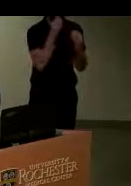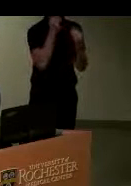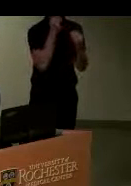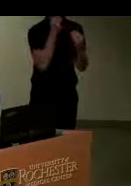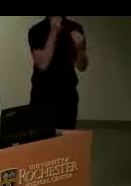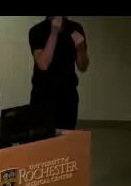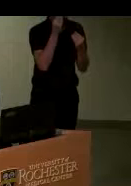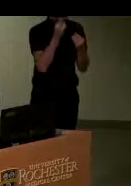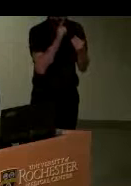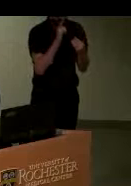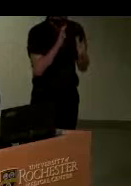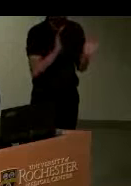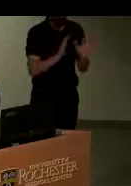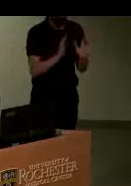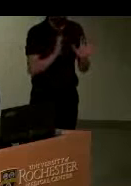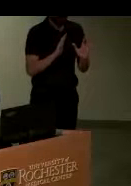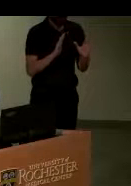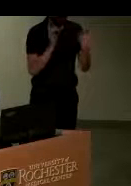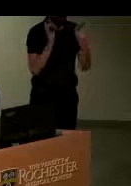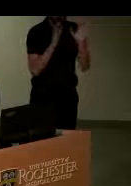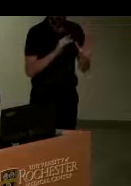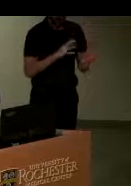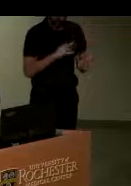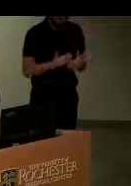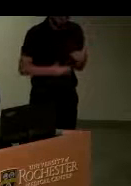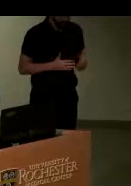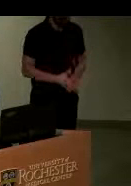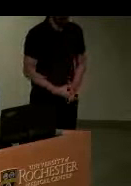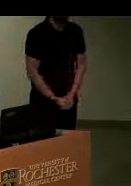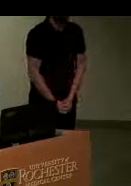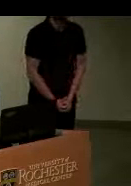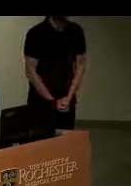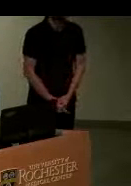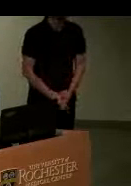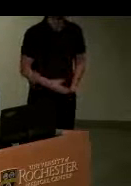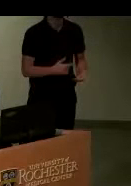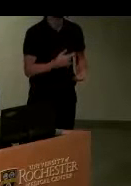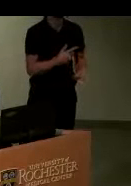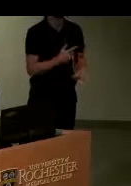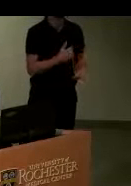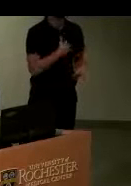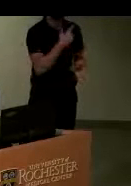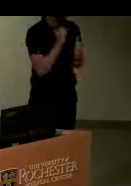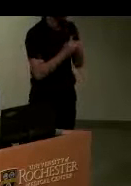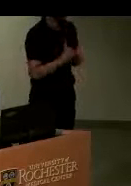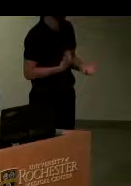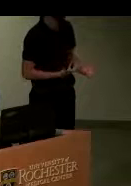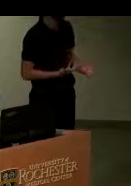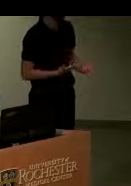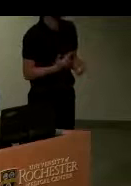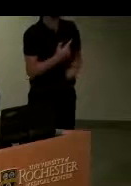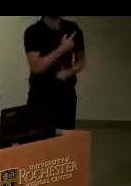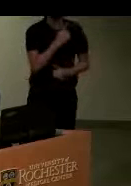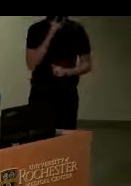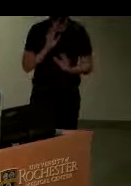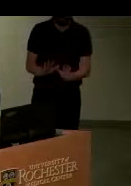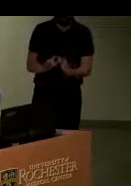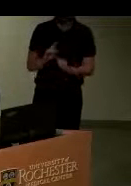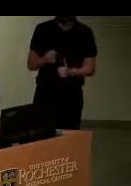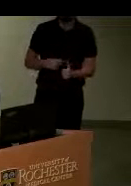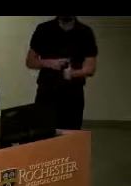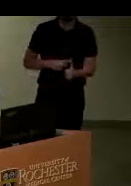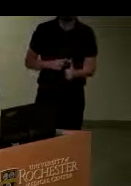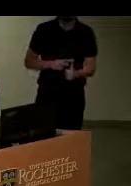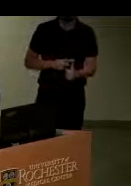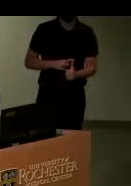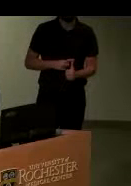gonna go to hell. And I said, well, what do you think? How do we do this? He says, well, the first thing you do, now